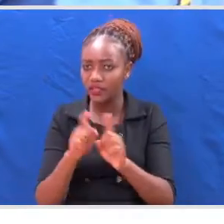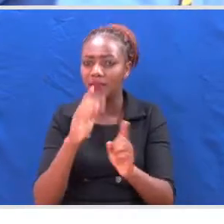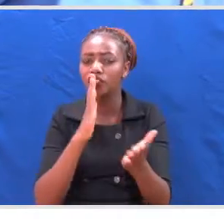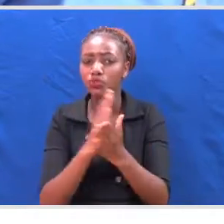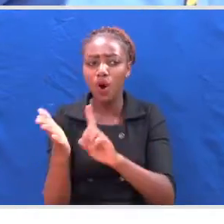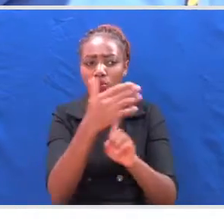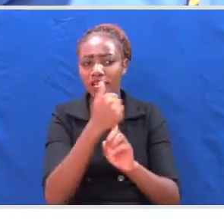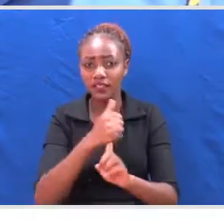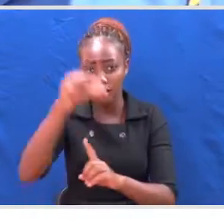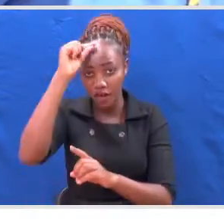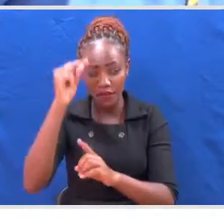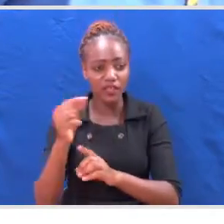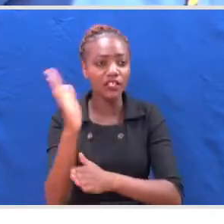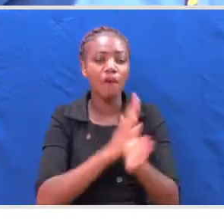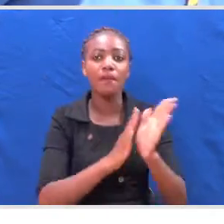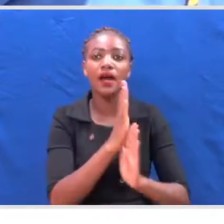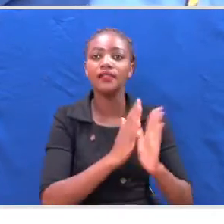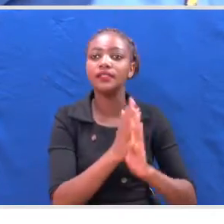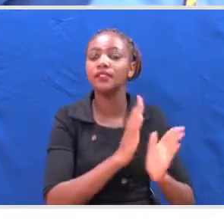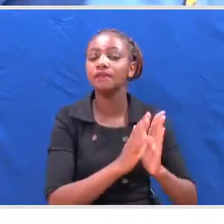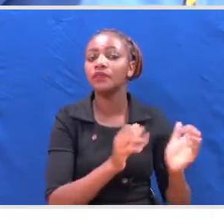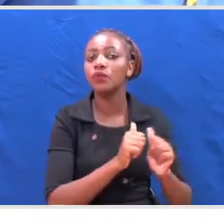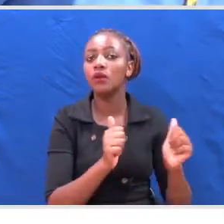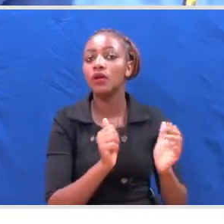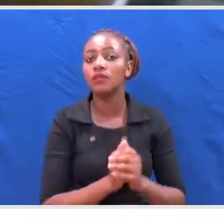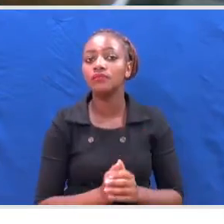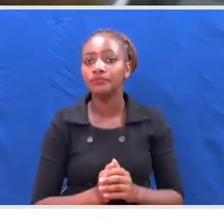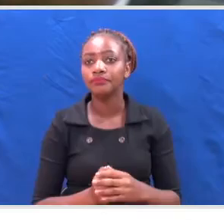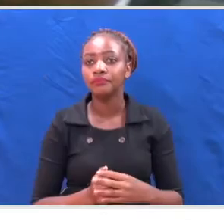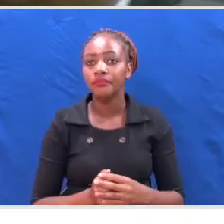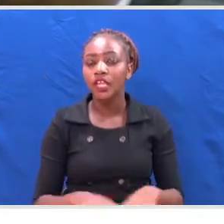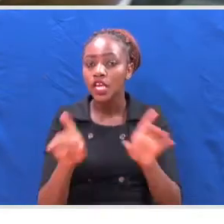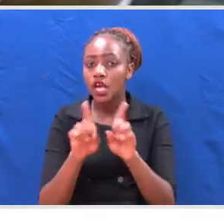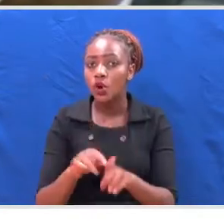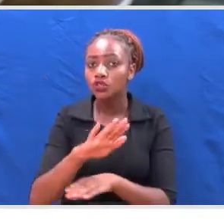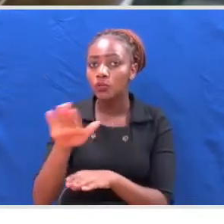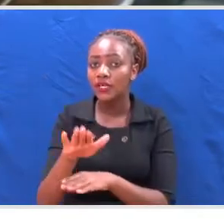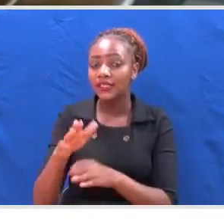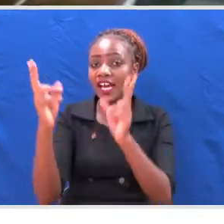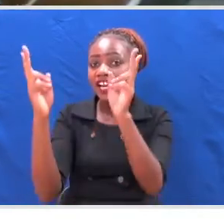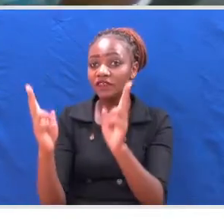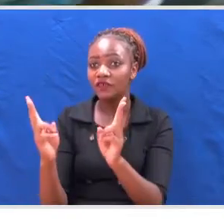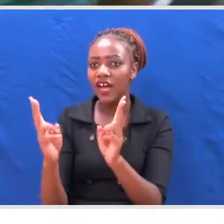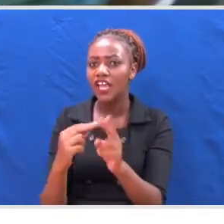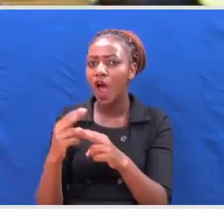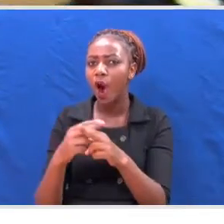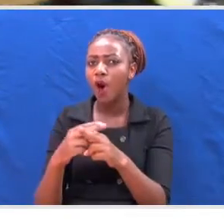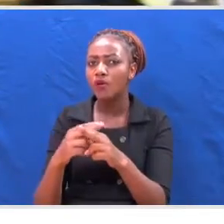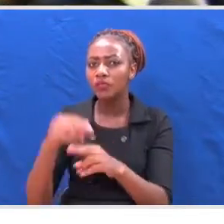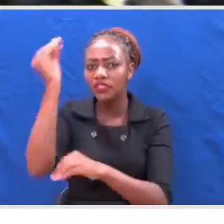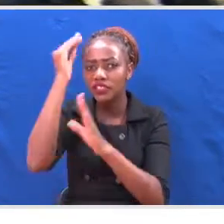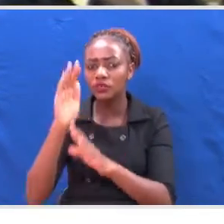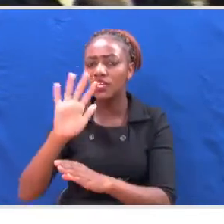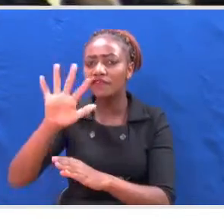of government as has been clearly articulated by our president. Katika eneo la bonde la ufa, takriban wanafunzi